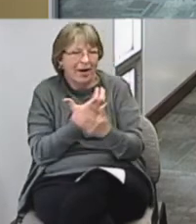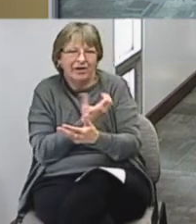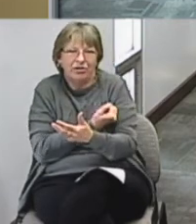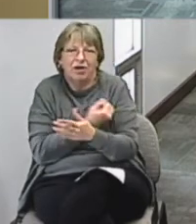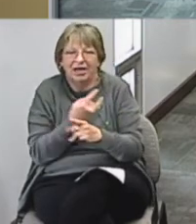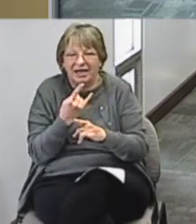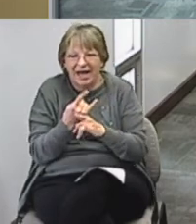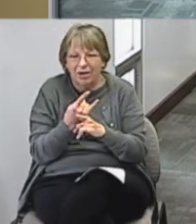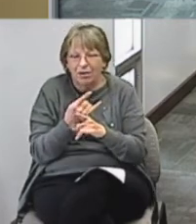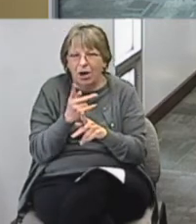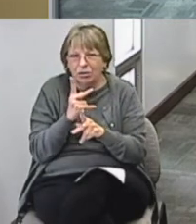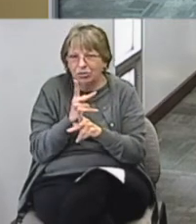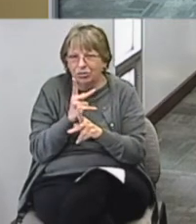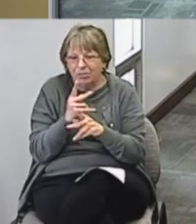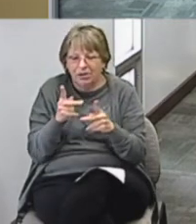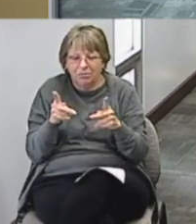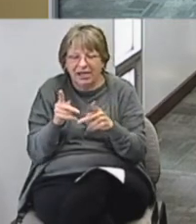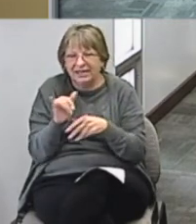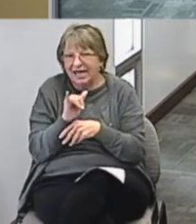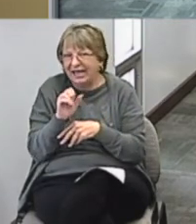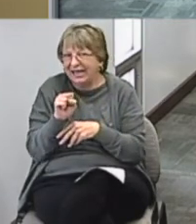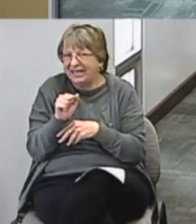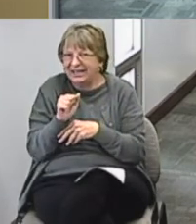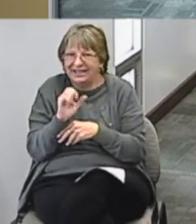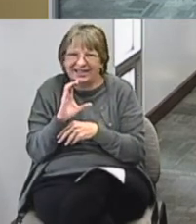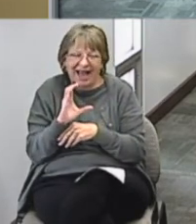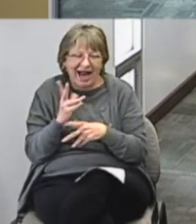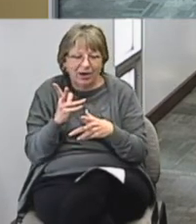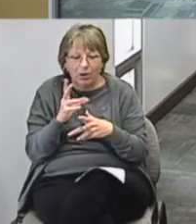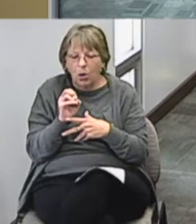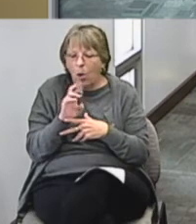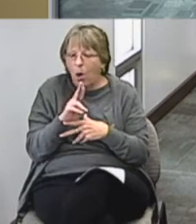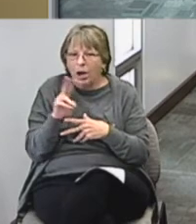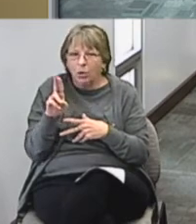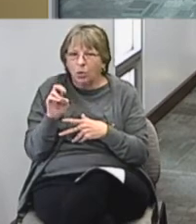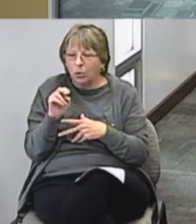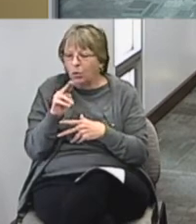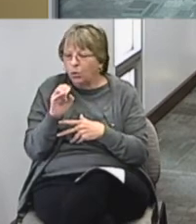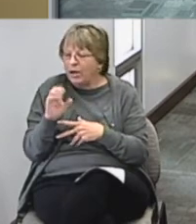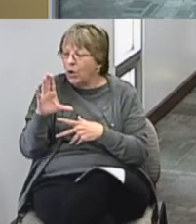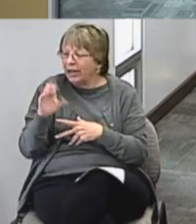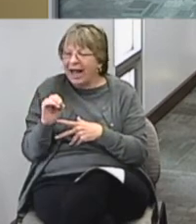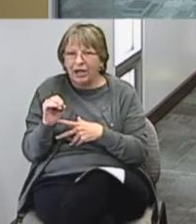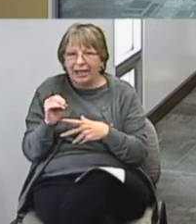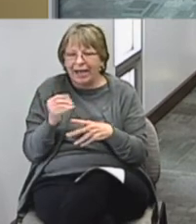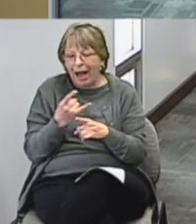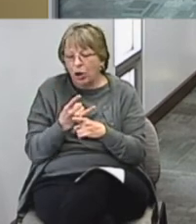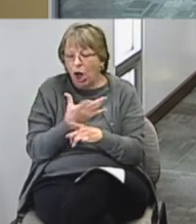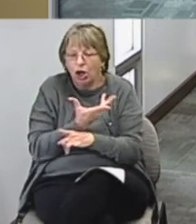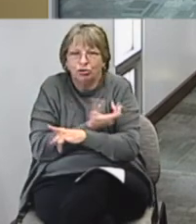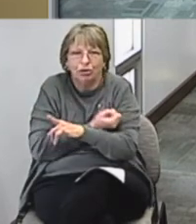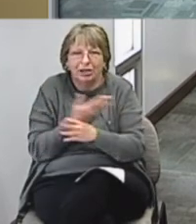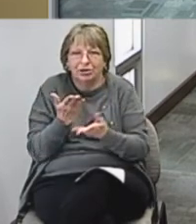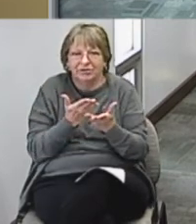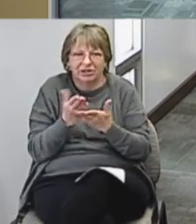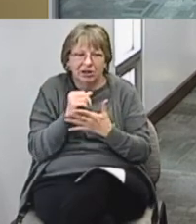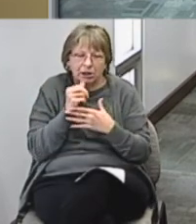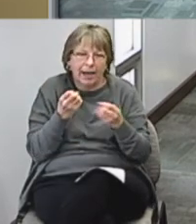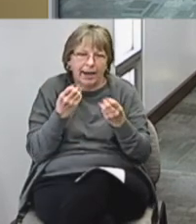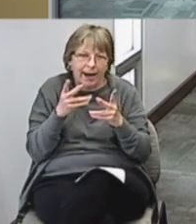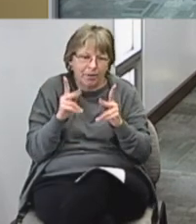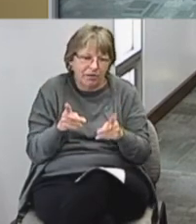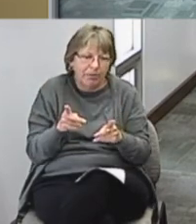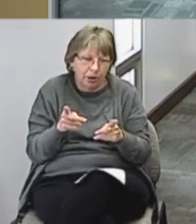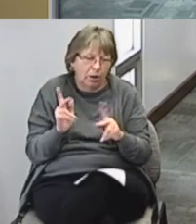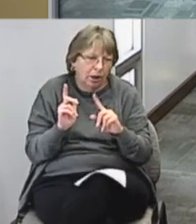treatment facility like SAC or Reno County Alcohol and Drug Services, not a lot of people are going to go to a fundraiser that they put on